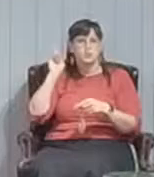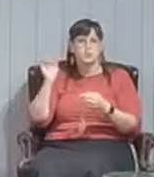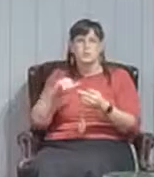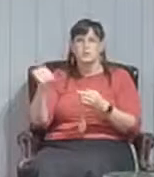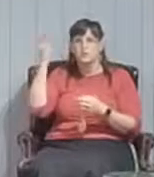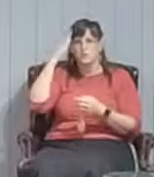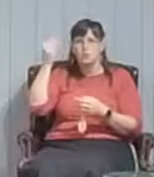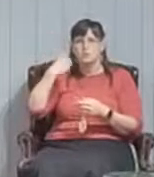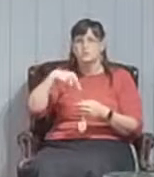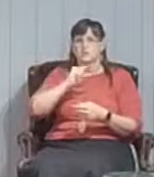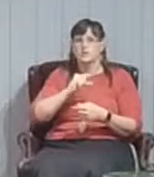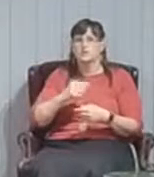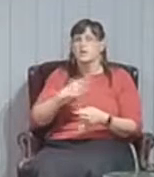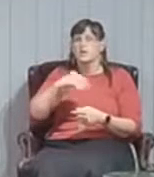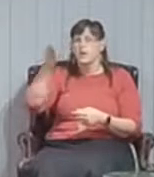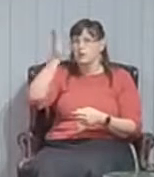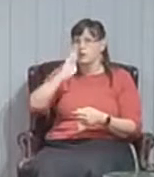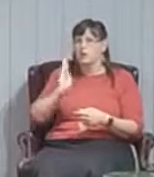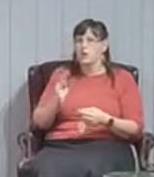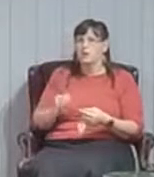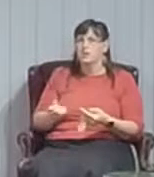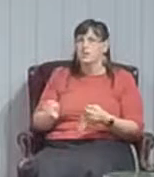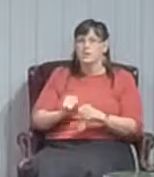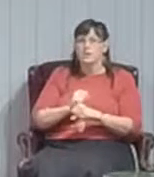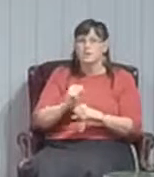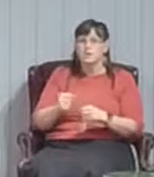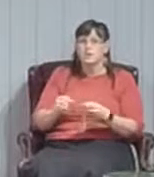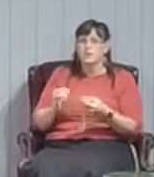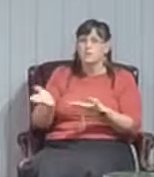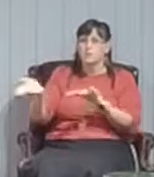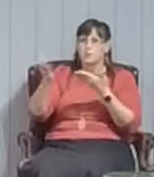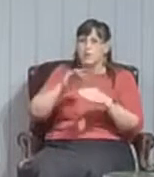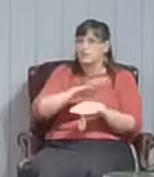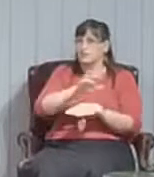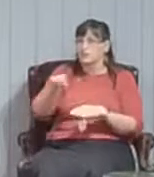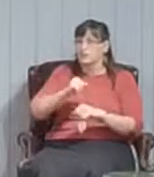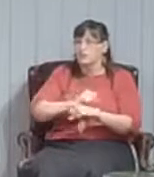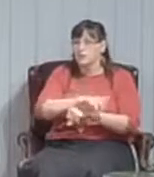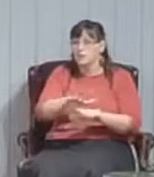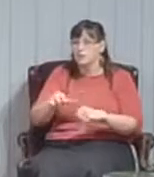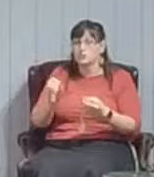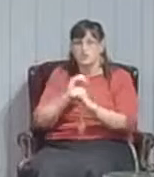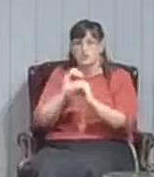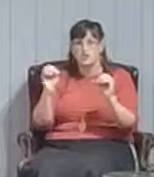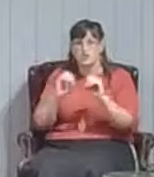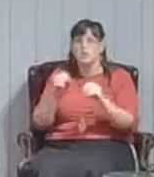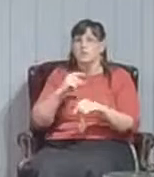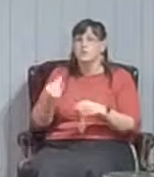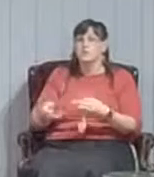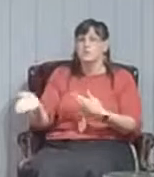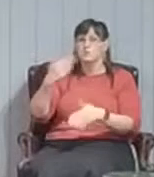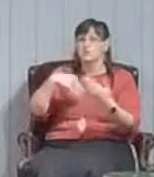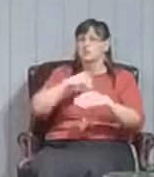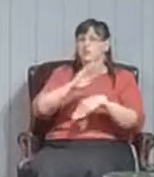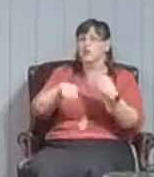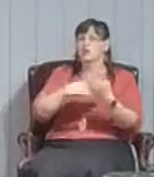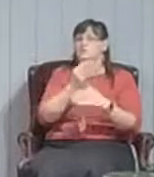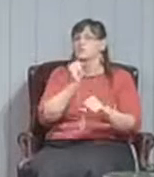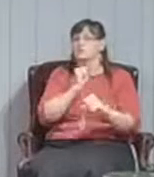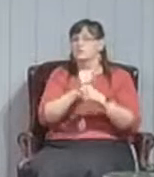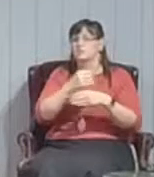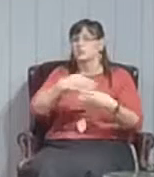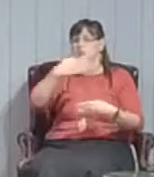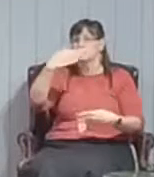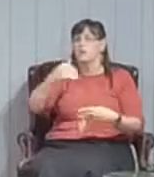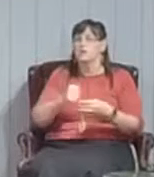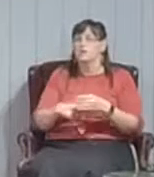unto us, and God had brought their counsel to naught, that we returned all of us to the wall, everyone unto his work. And it came to pass from